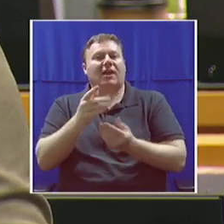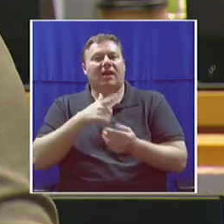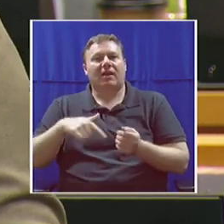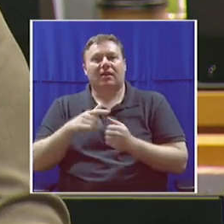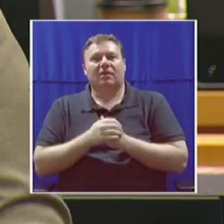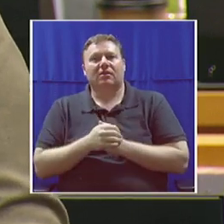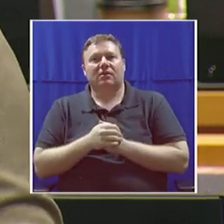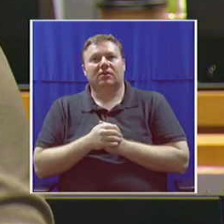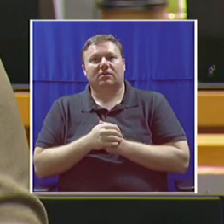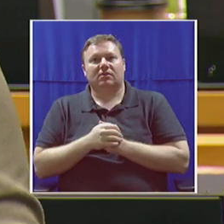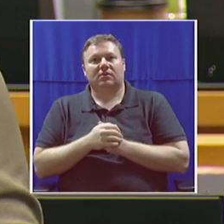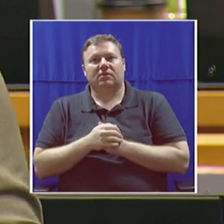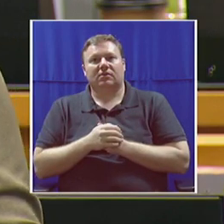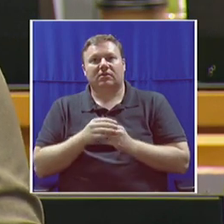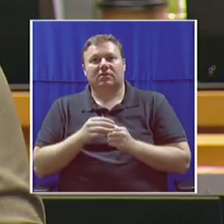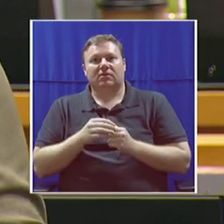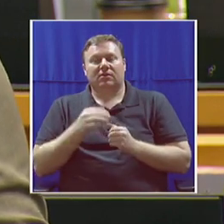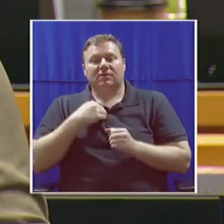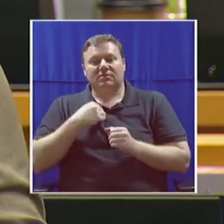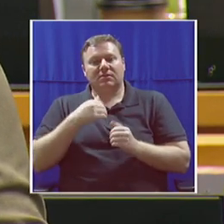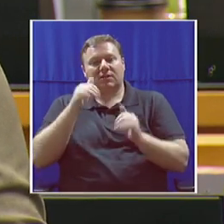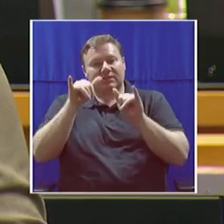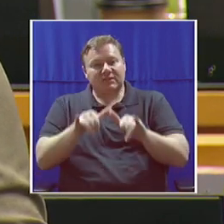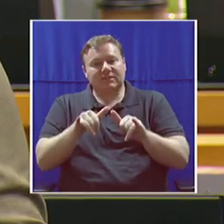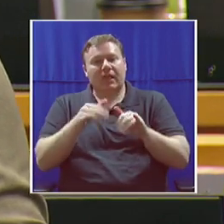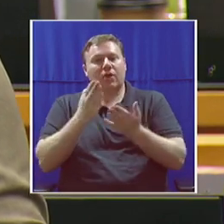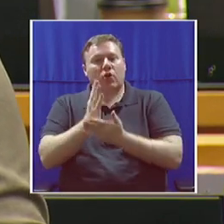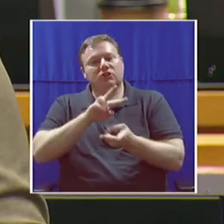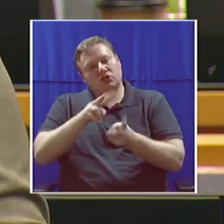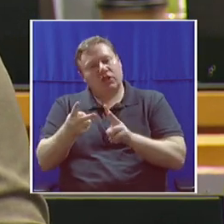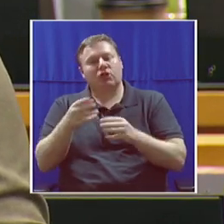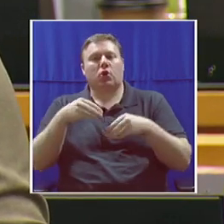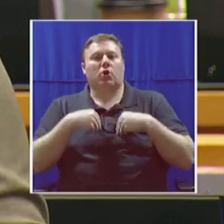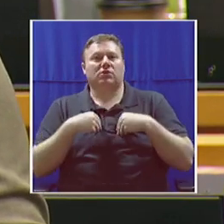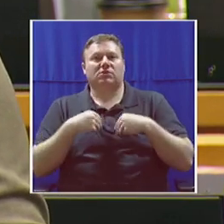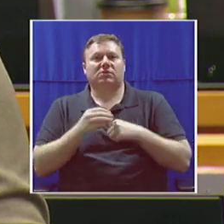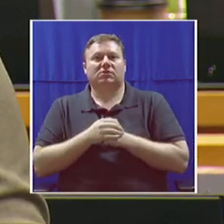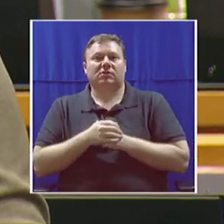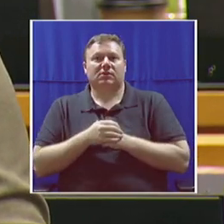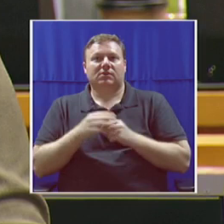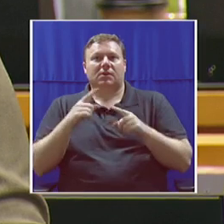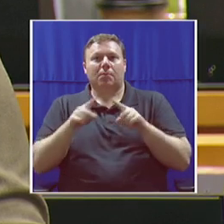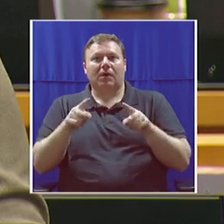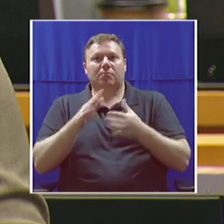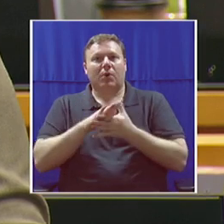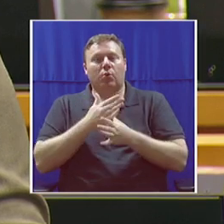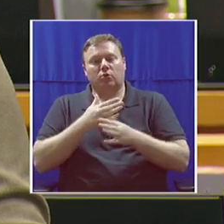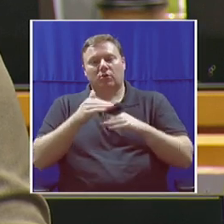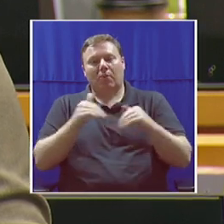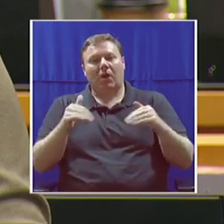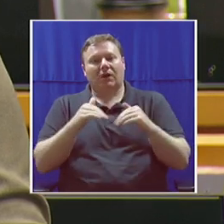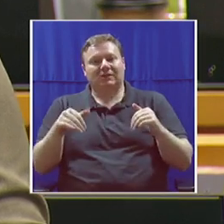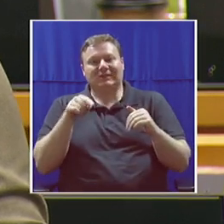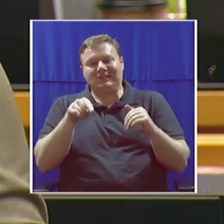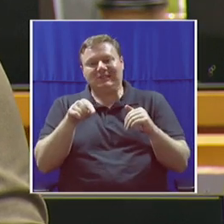their OCC occupational rights into ownership but due to related policy of of aparte that relief is not available